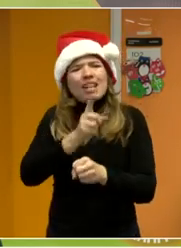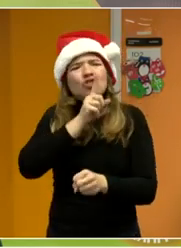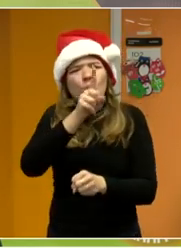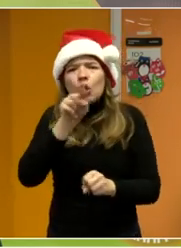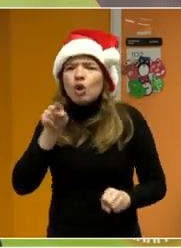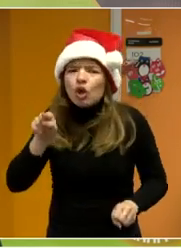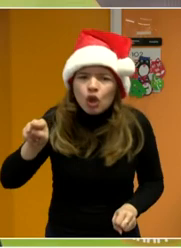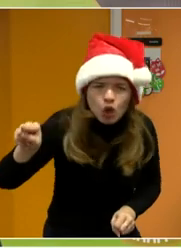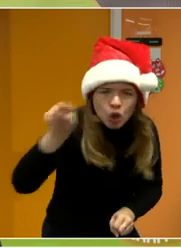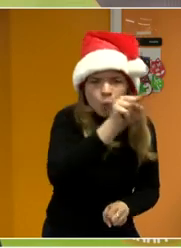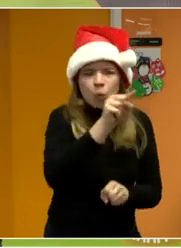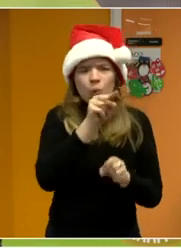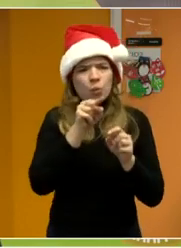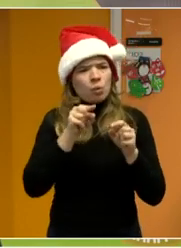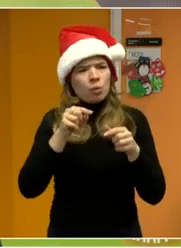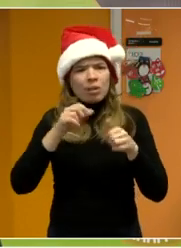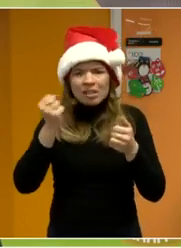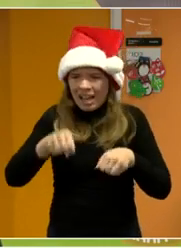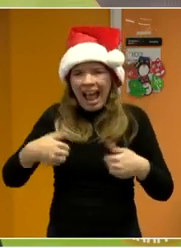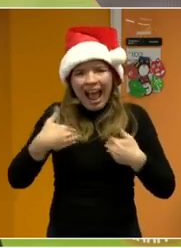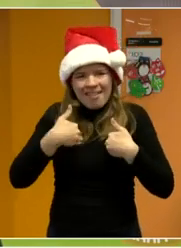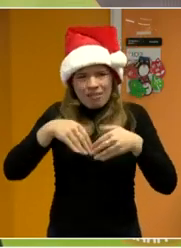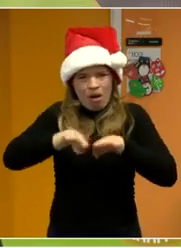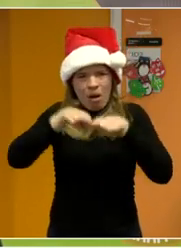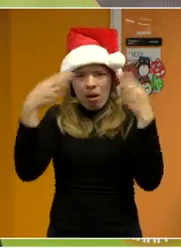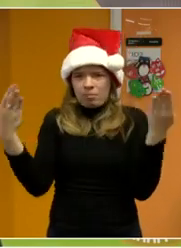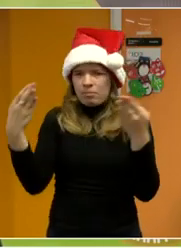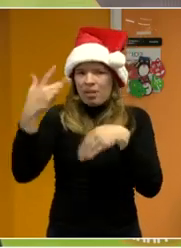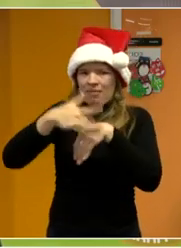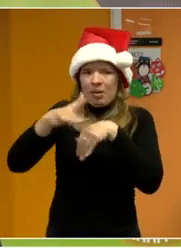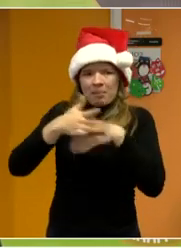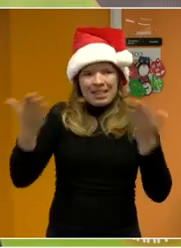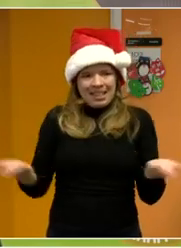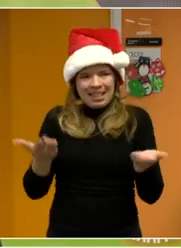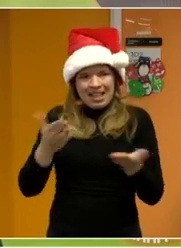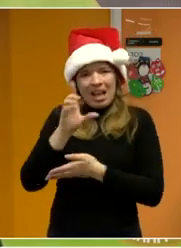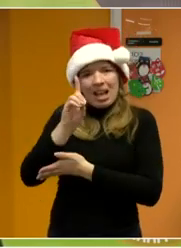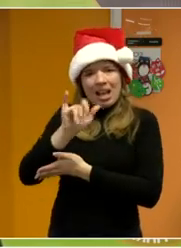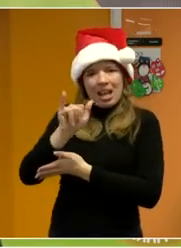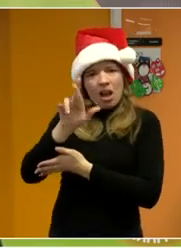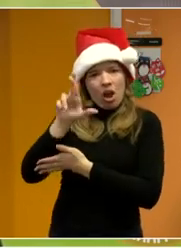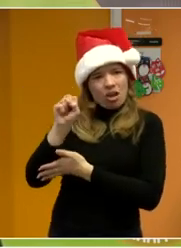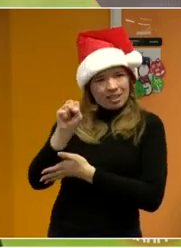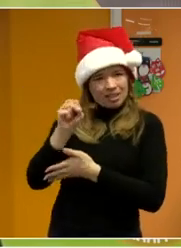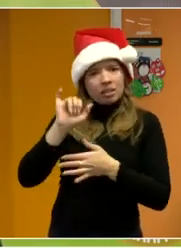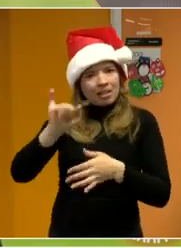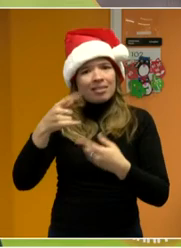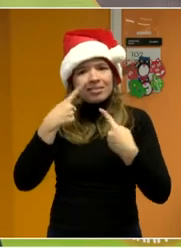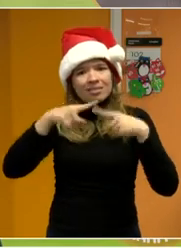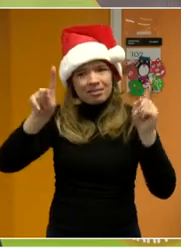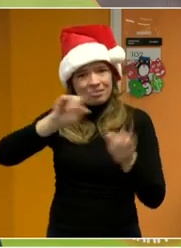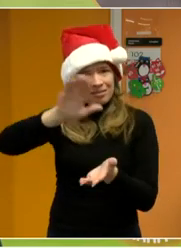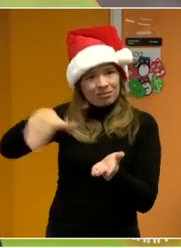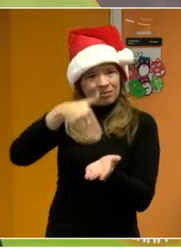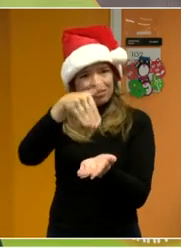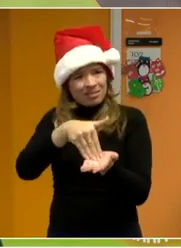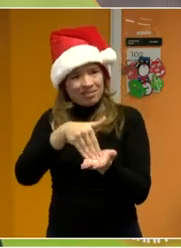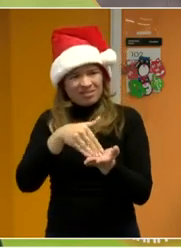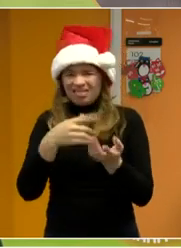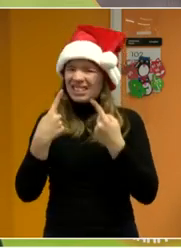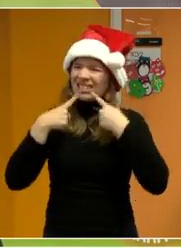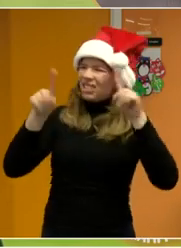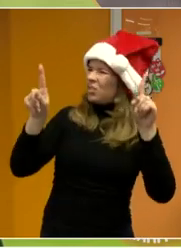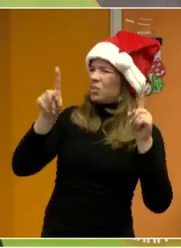the openings that we have here at our DYRS Achievement Center. So you may ask, what is an Achievement Center,